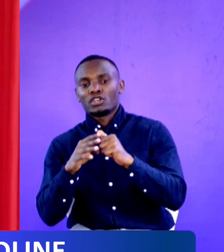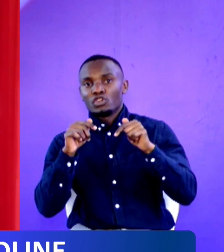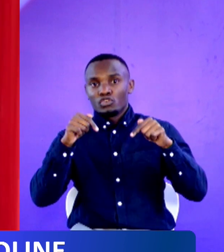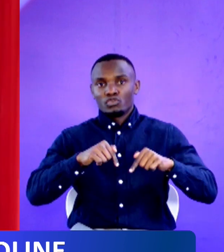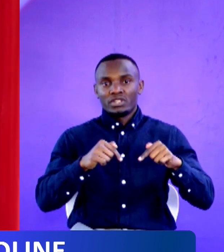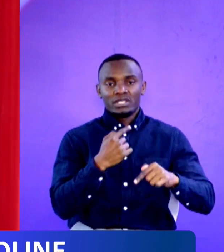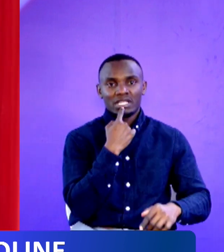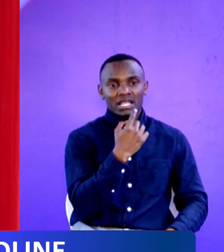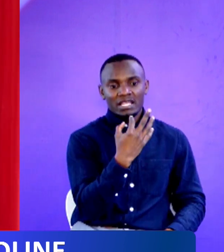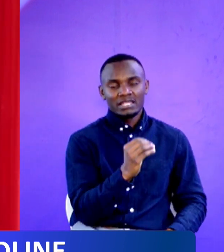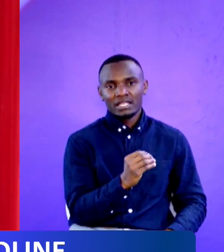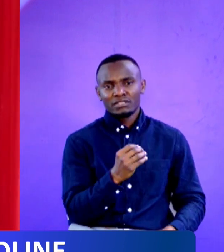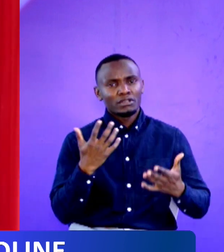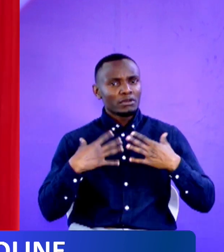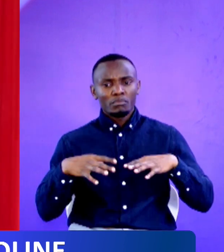Yet,